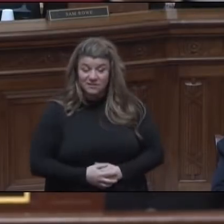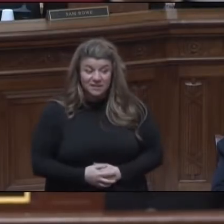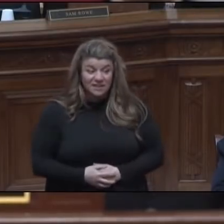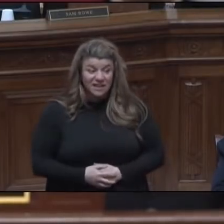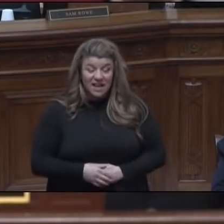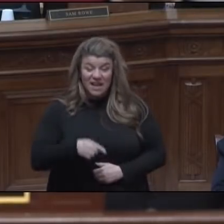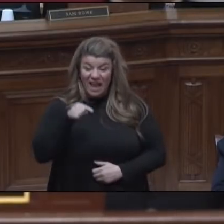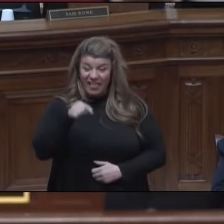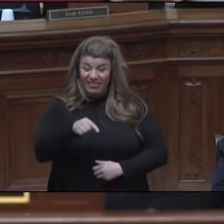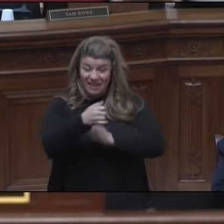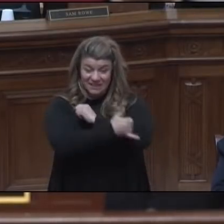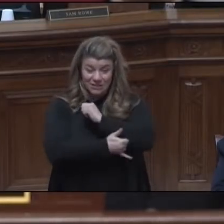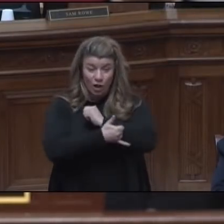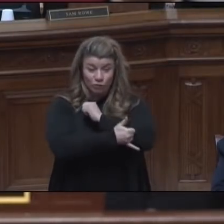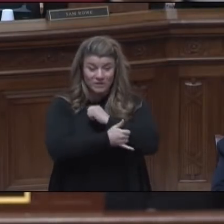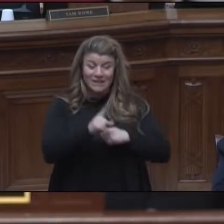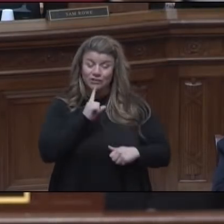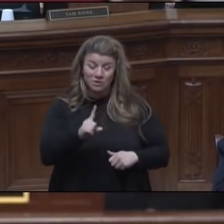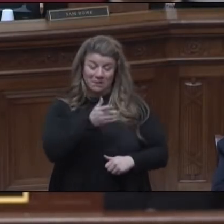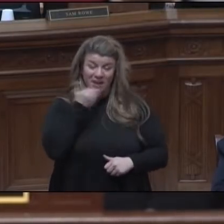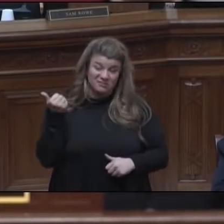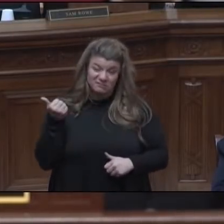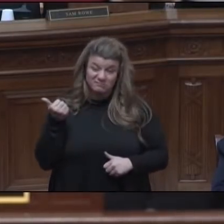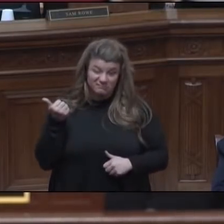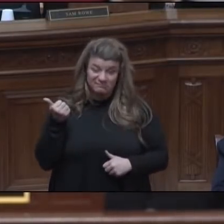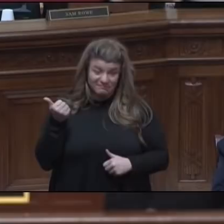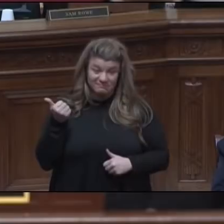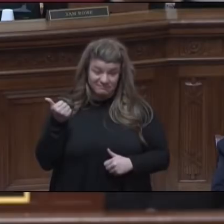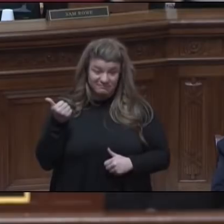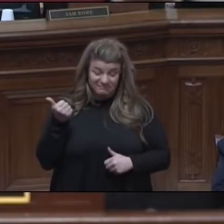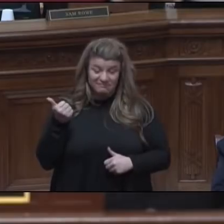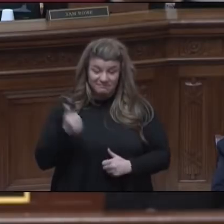This country is so much better than that, it's unbelievable.